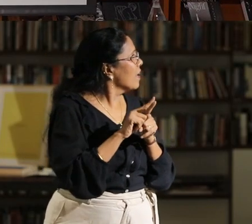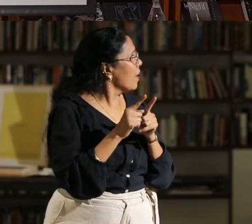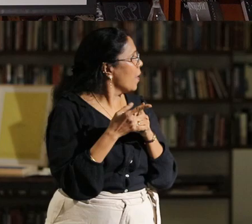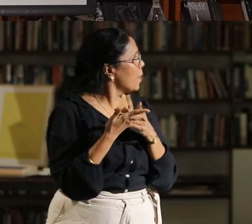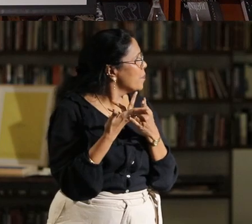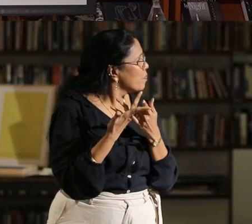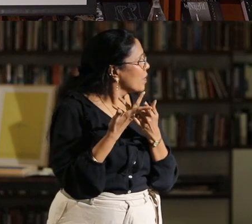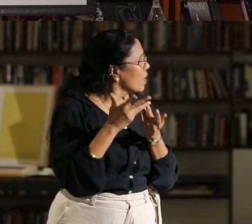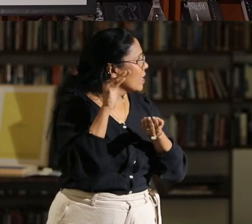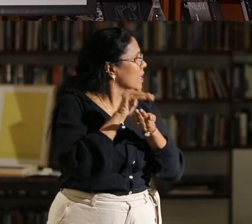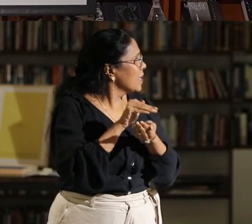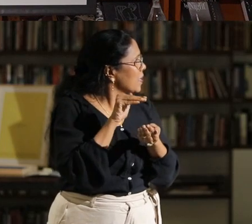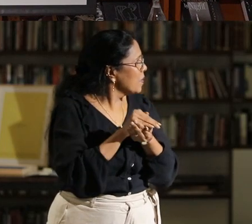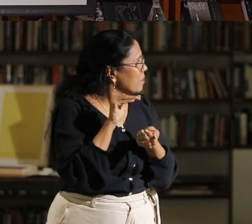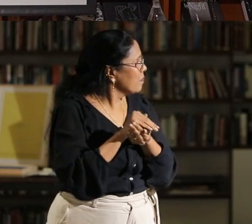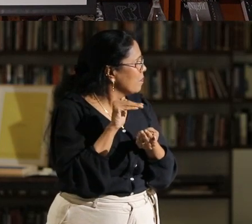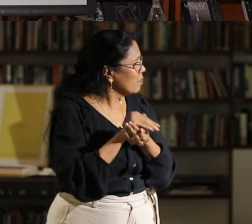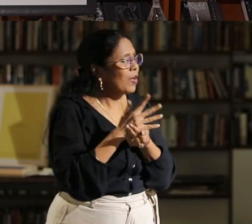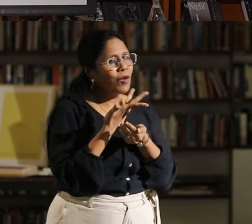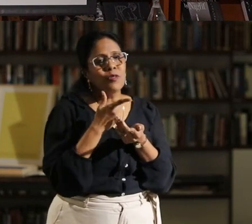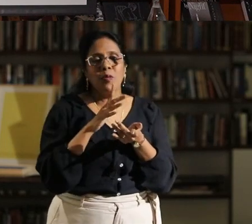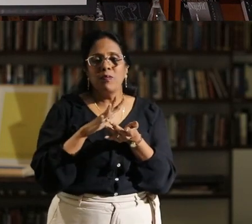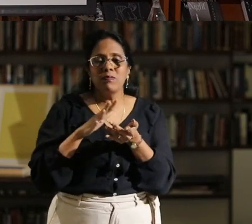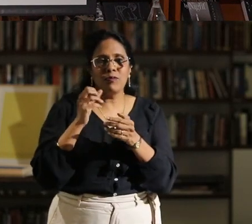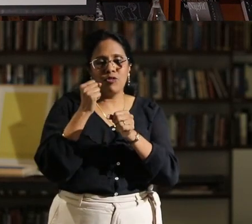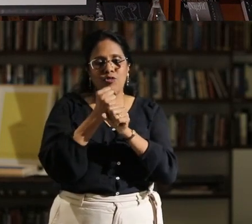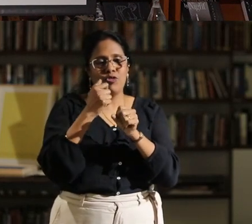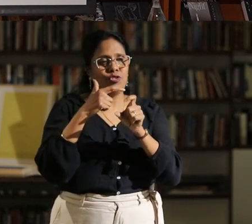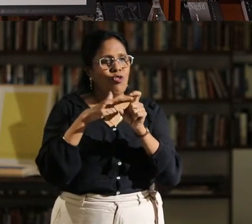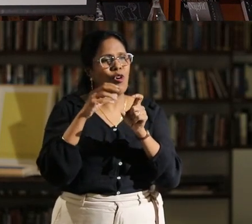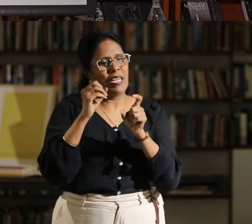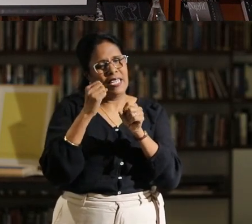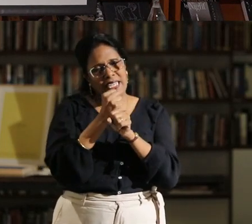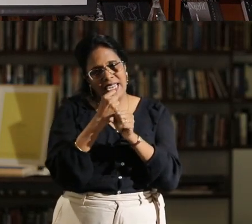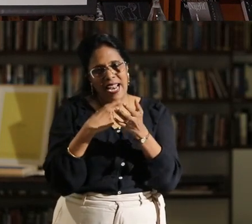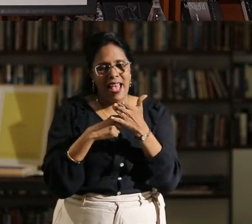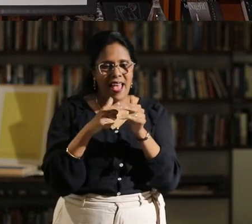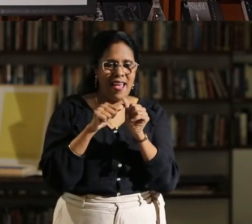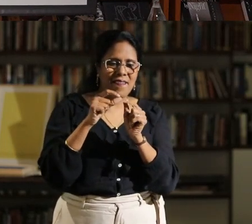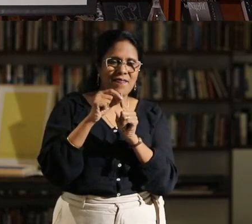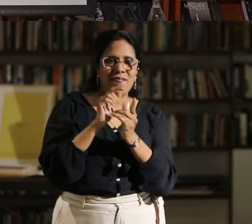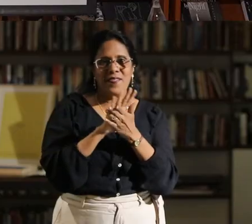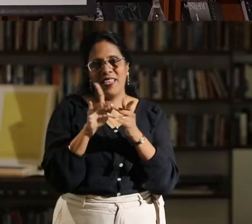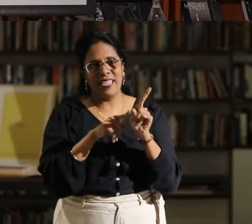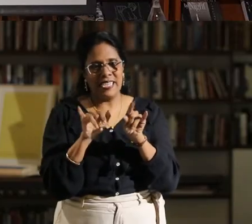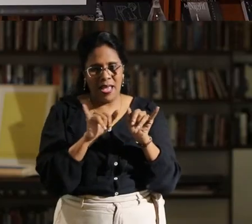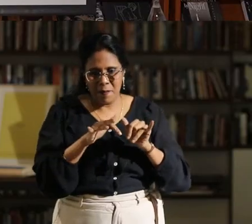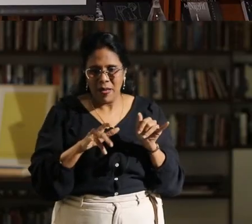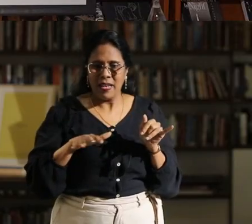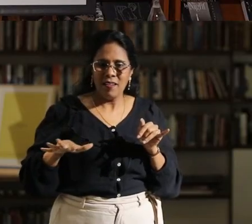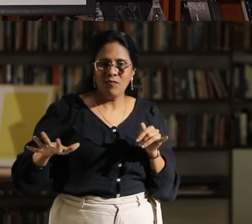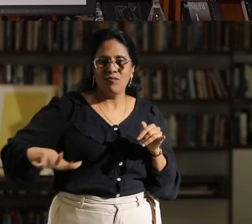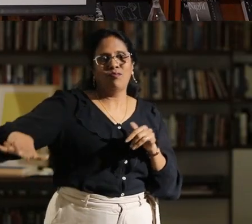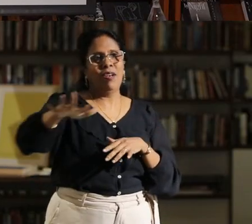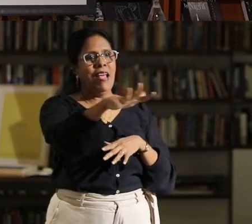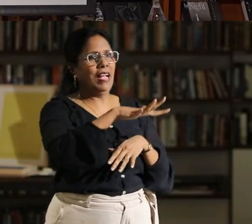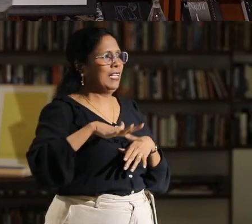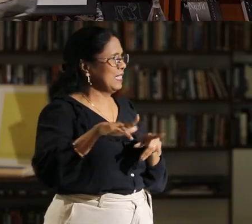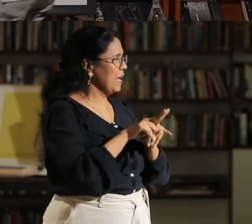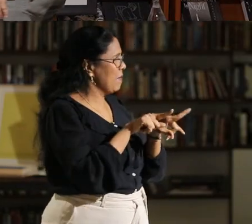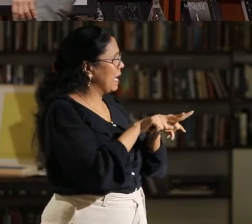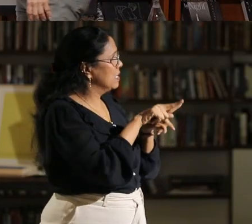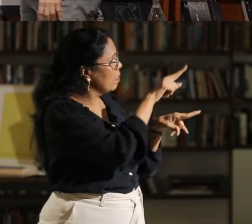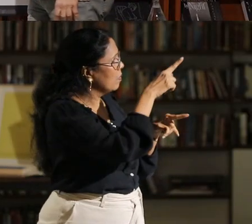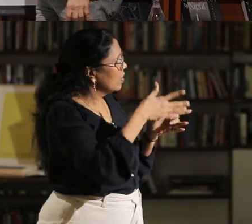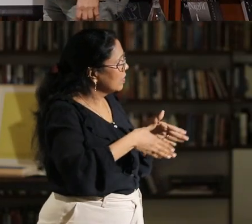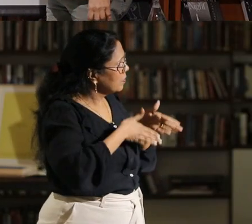points pop up, and multiple views of, here we are looking at the railway station, and here you have a taxi